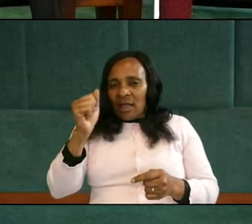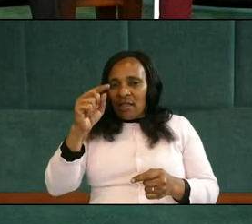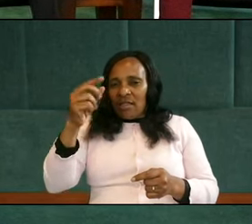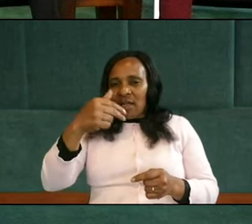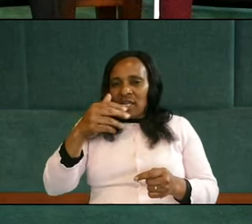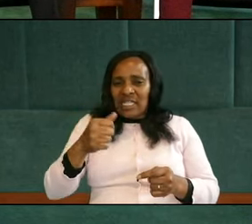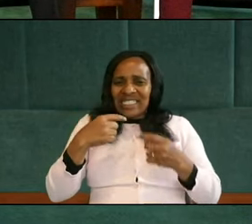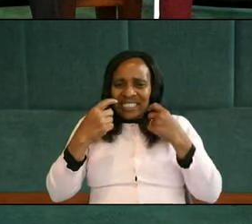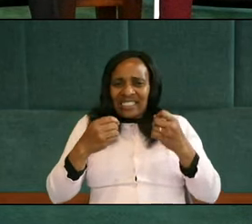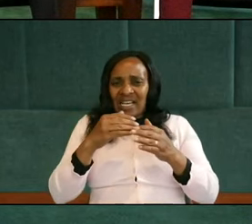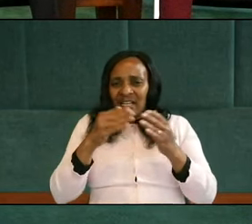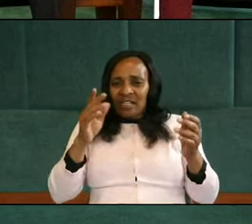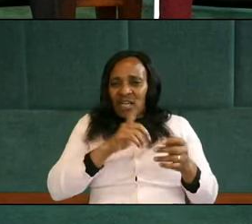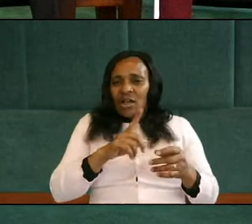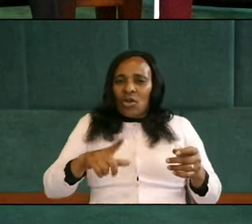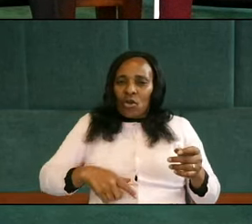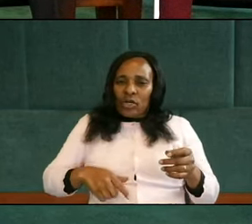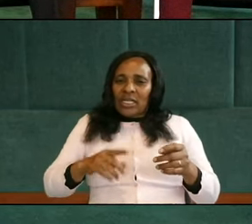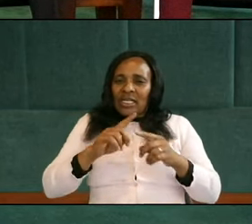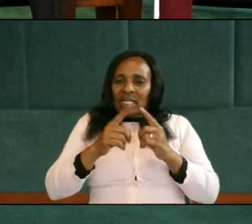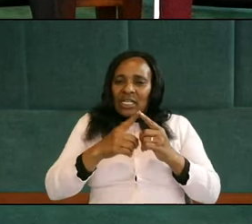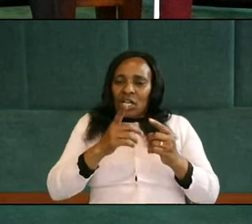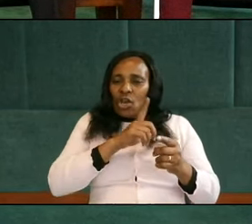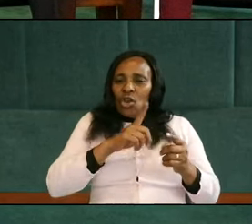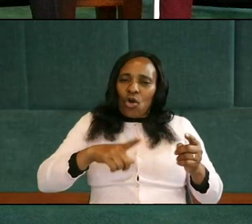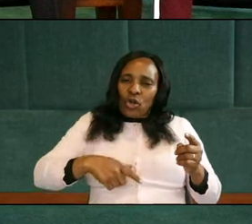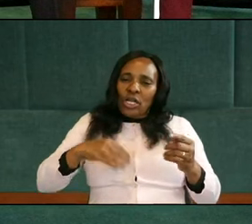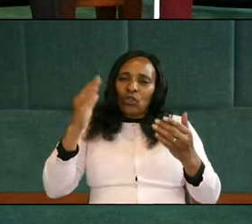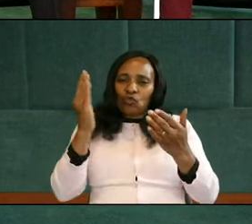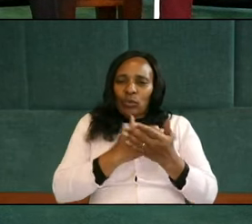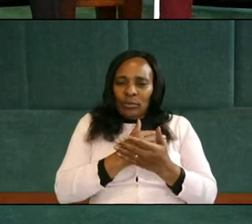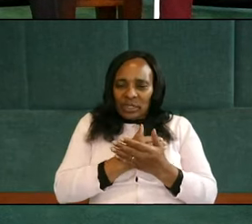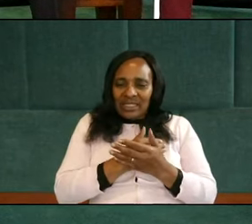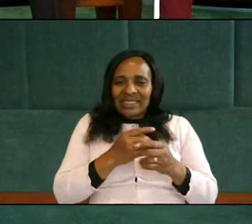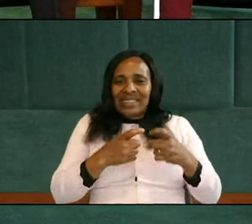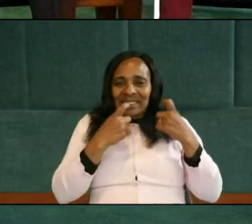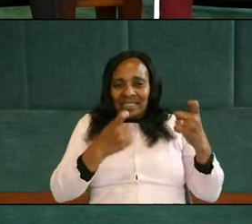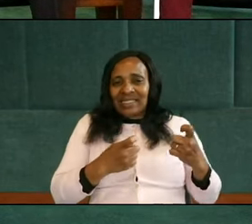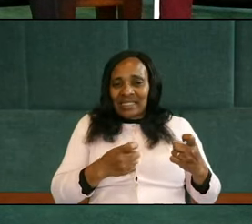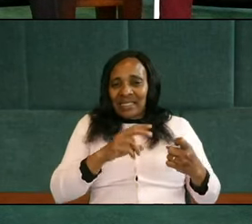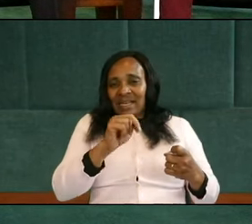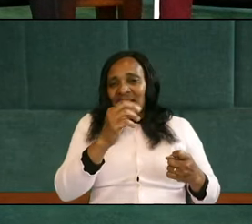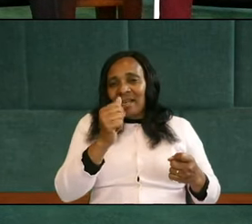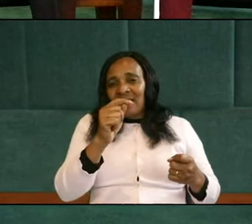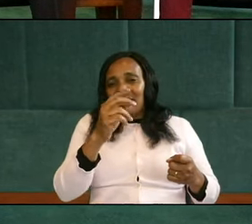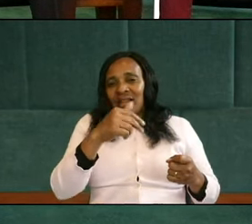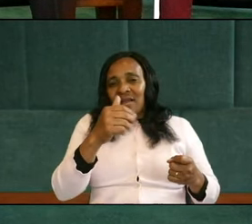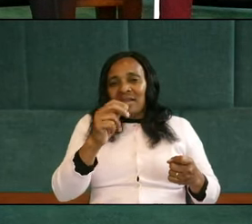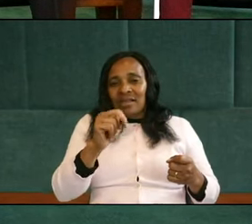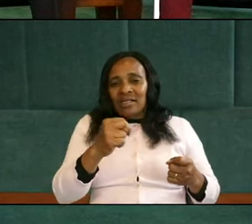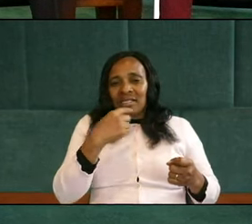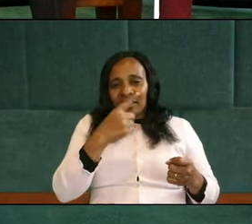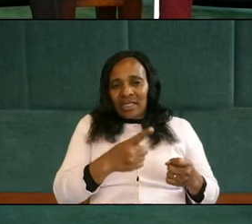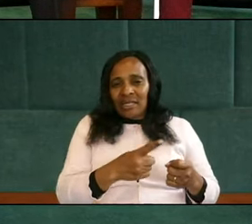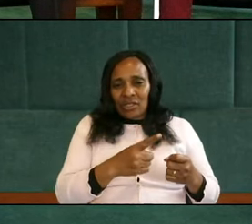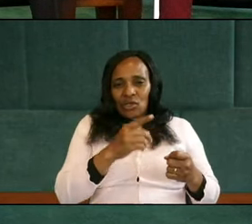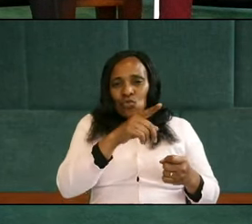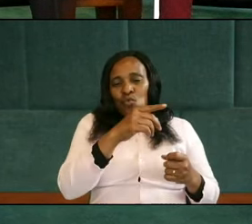the Lord. Nathan replied, the Lord has taken away your sin. You are not going to die. So